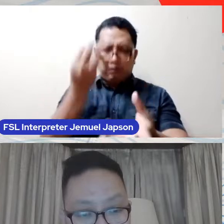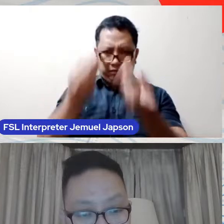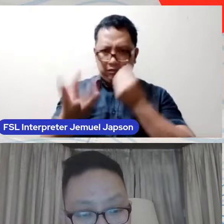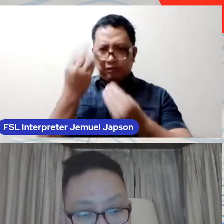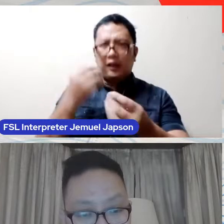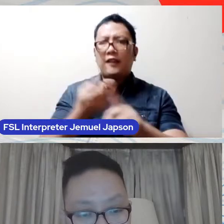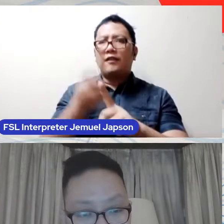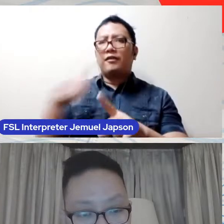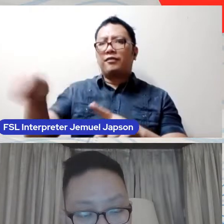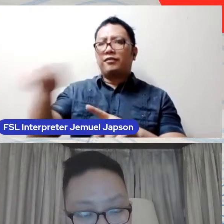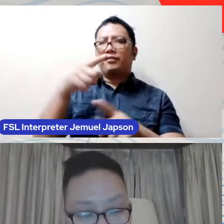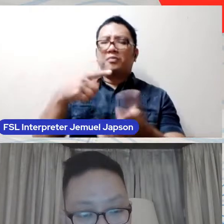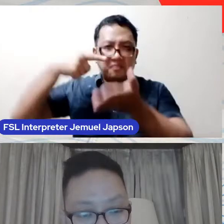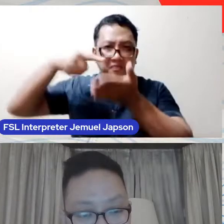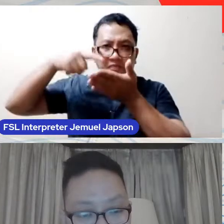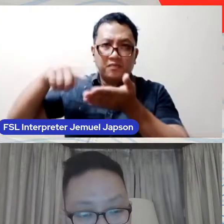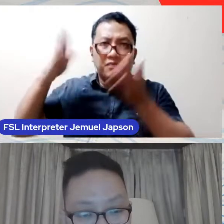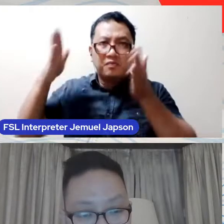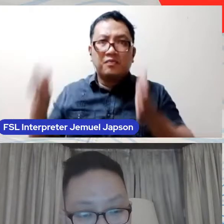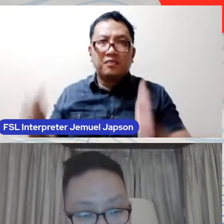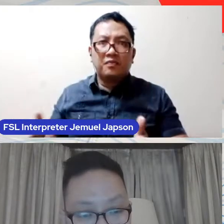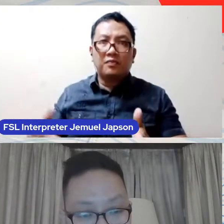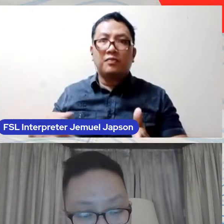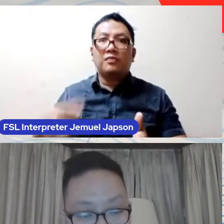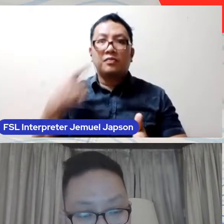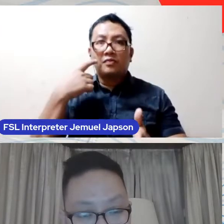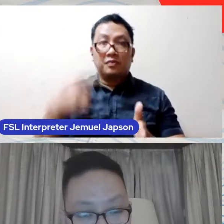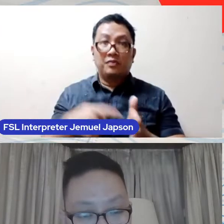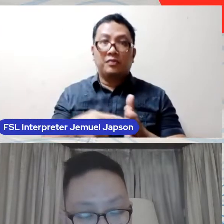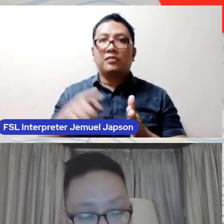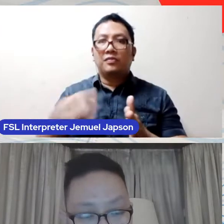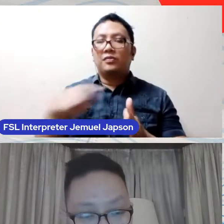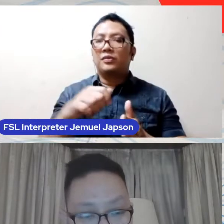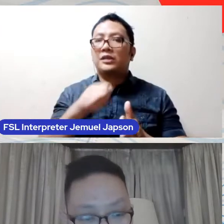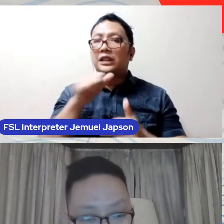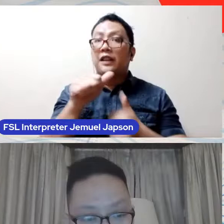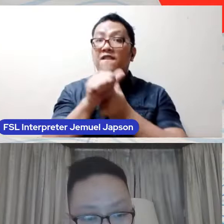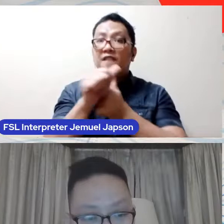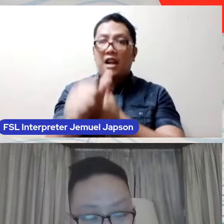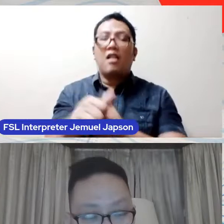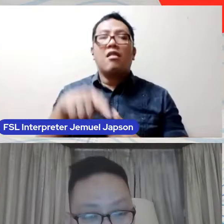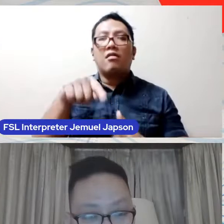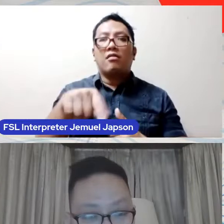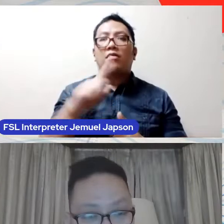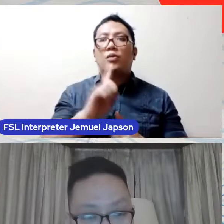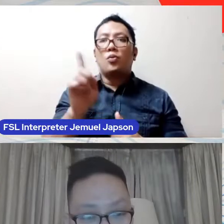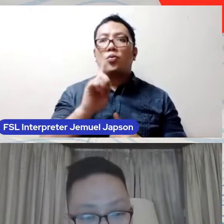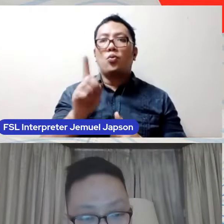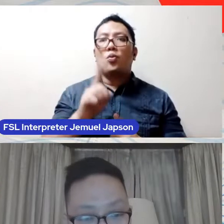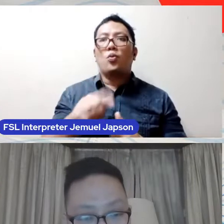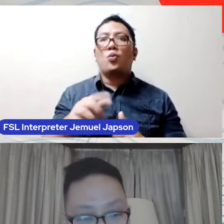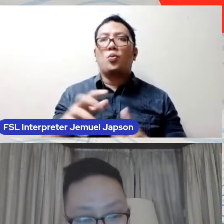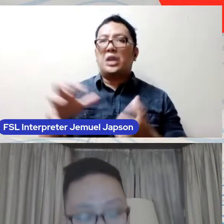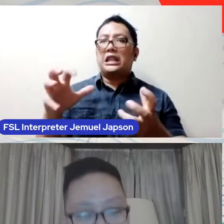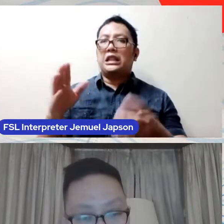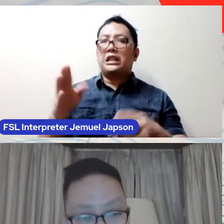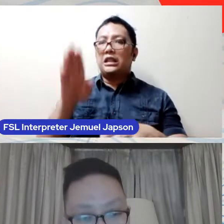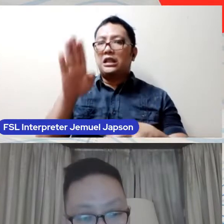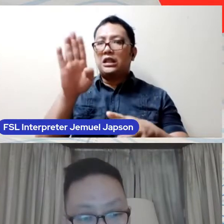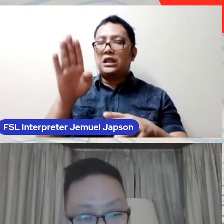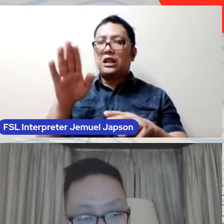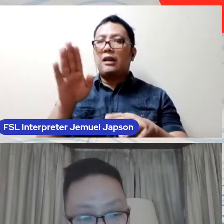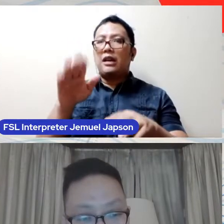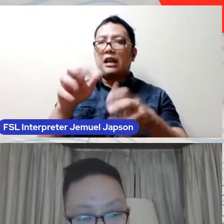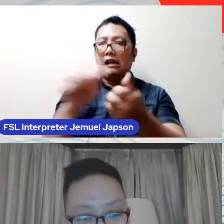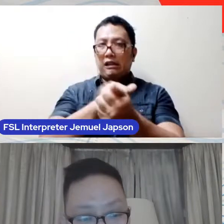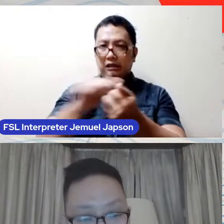verifiers natin na parang, yes, that's how you look at it. Talagang hindi mo siya hahabulin, hindi mo siya parang pupuksain. It's not how it is.